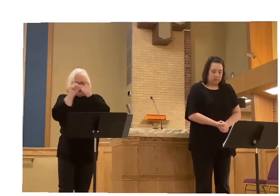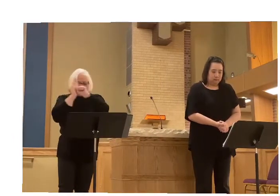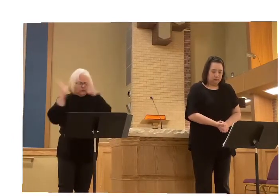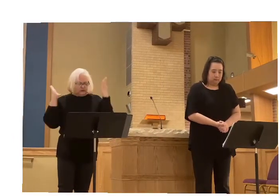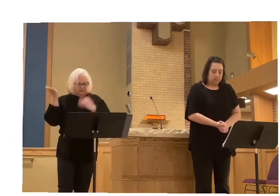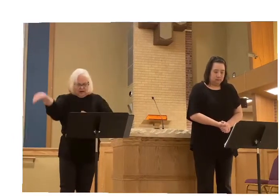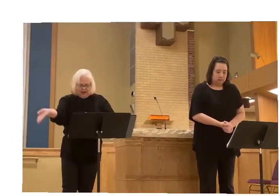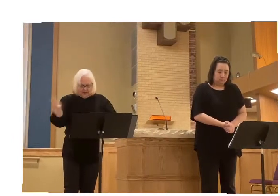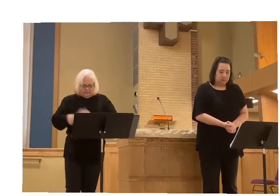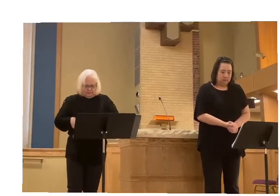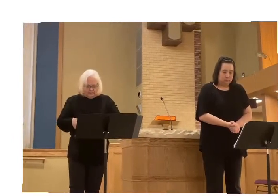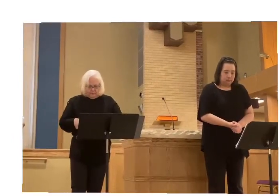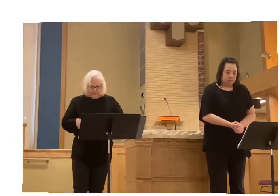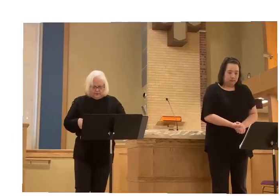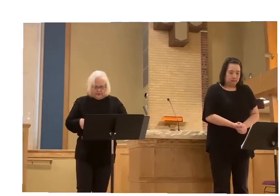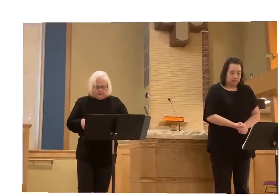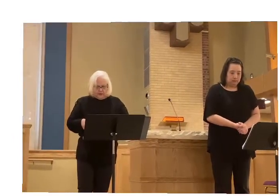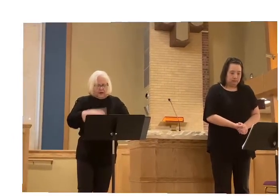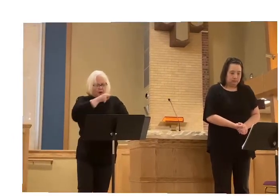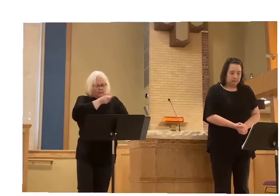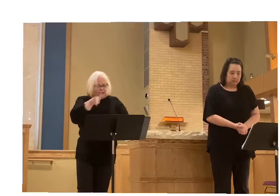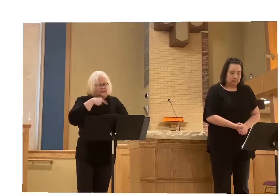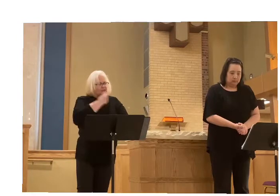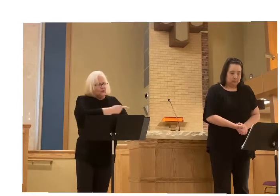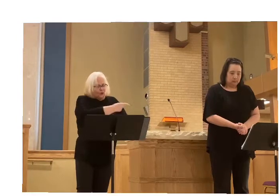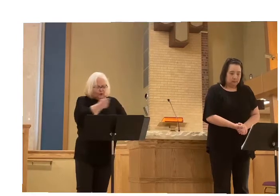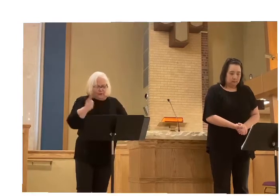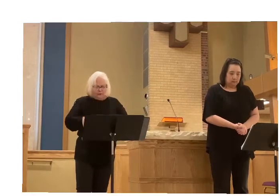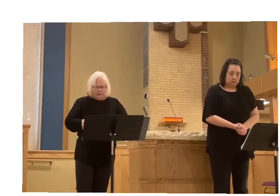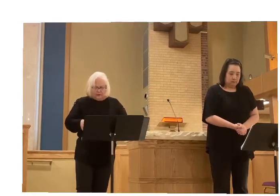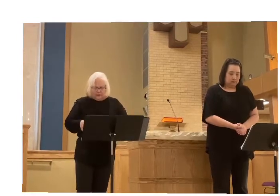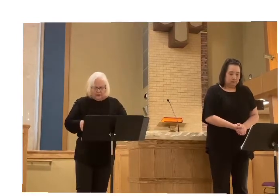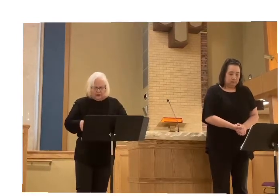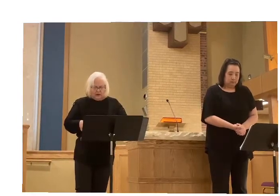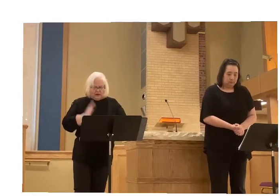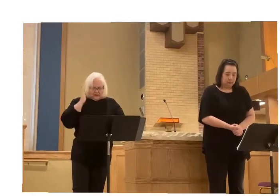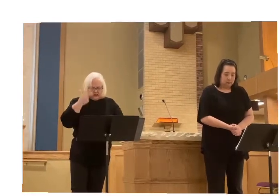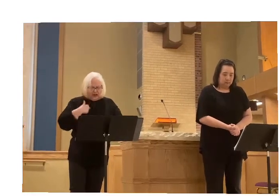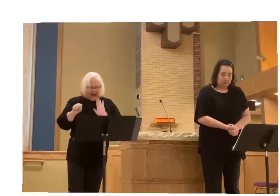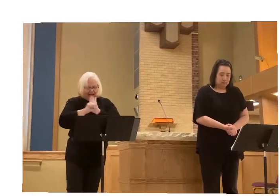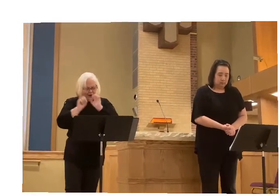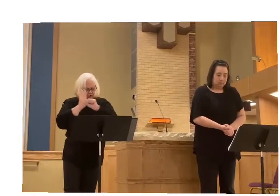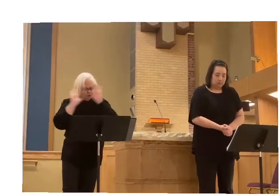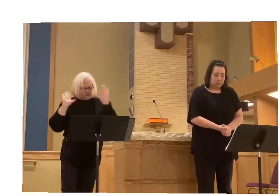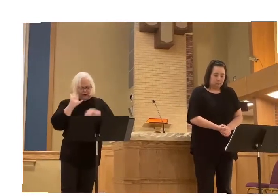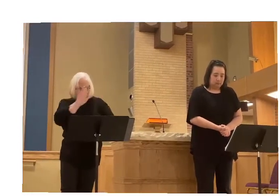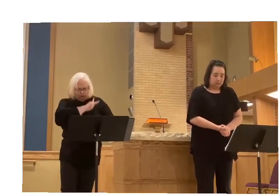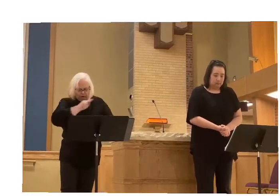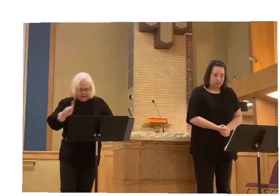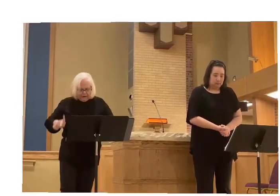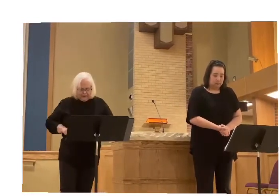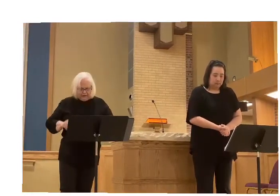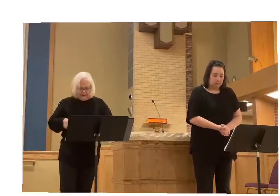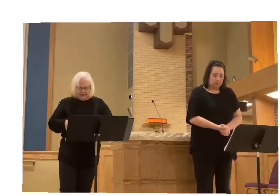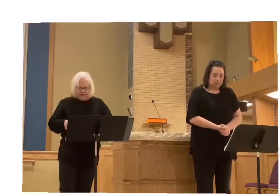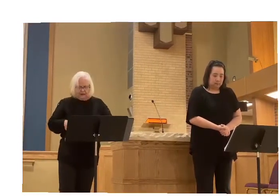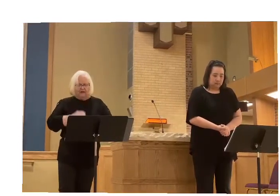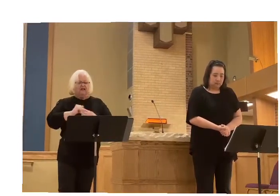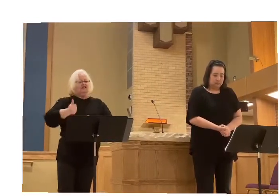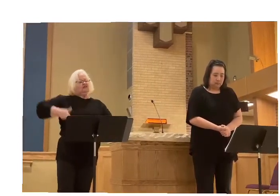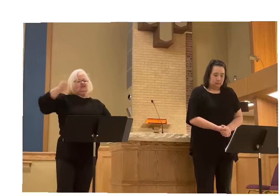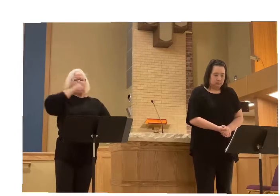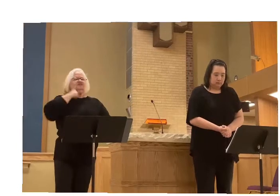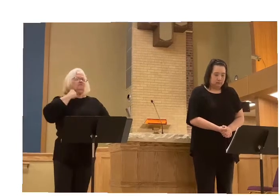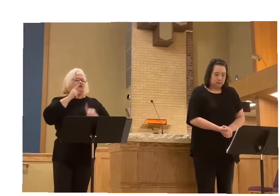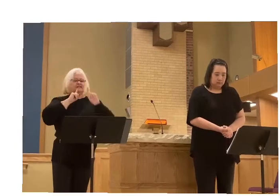him." Pilate said to them, "Shall I crucify your king?" The chief priests